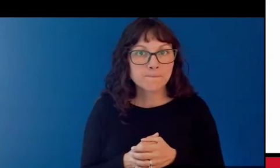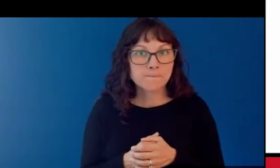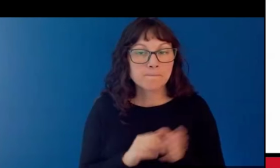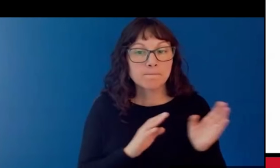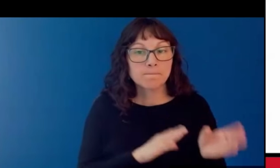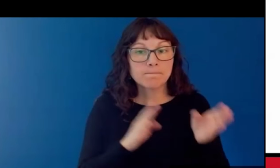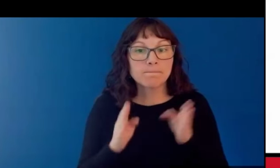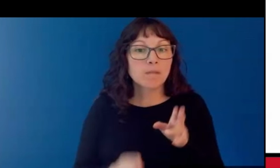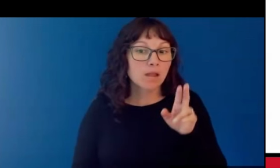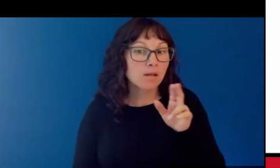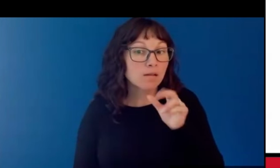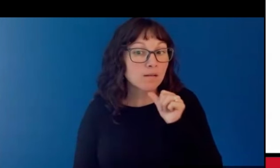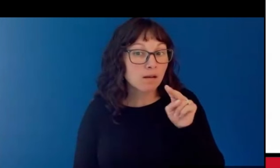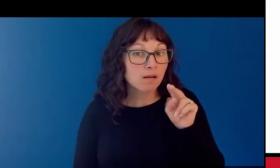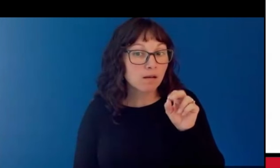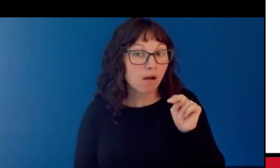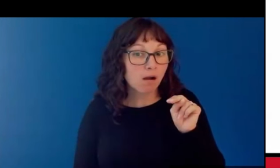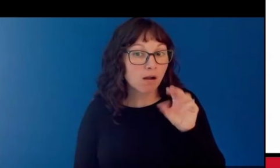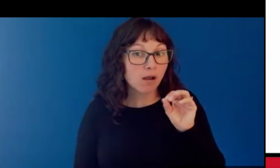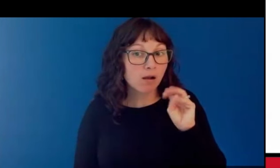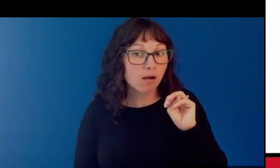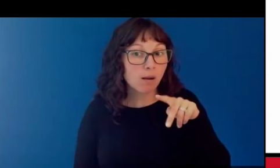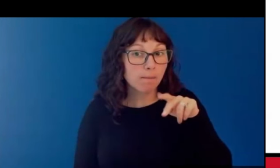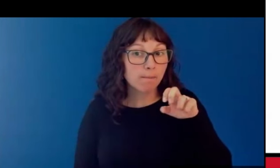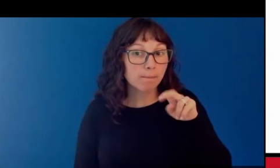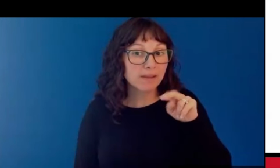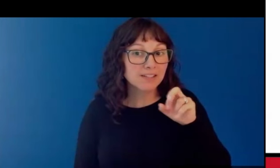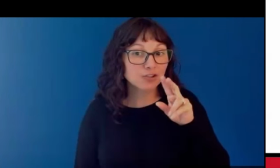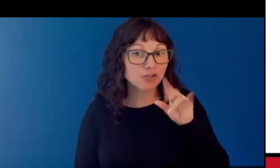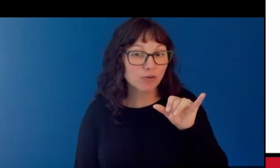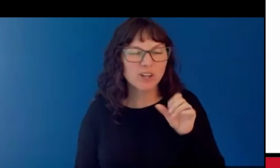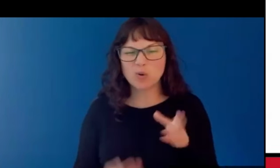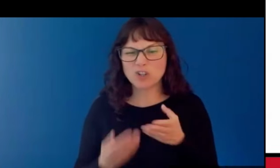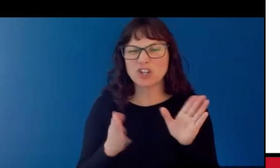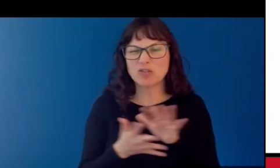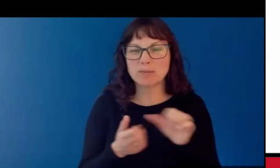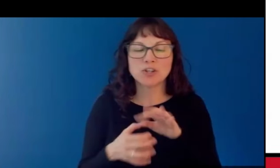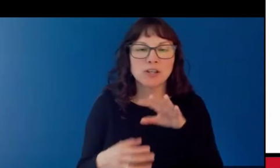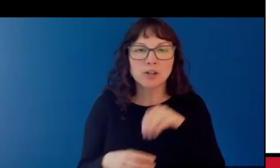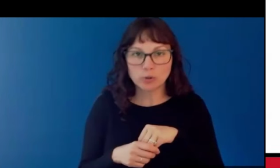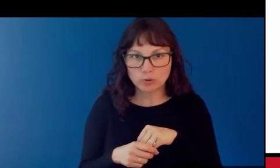Then there's non-compensatory or general damages. That includes